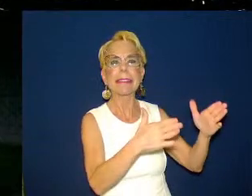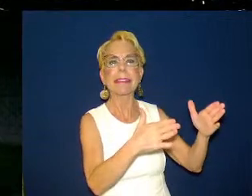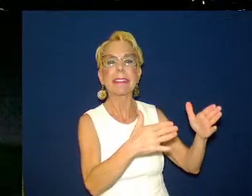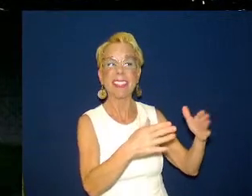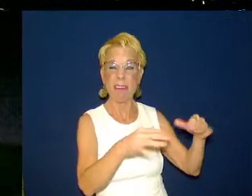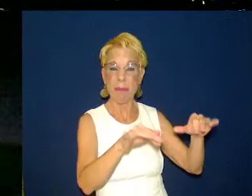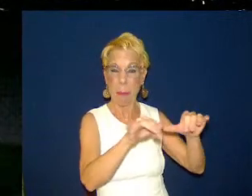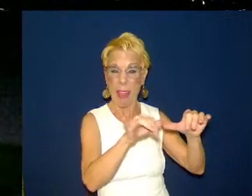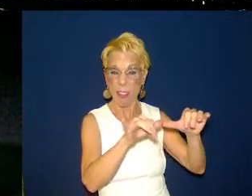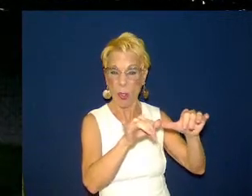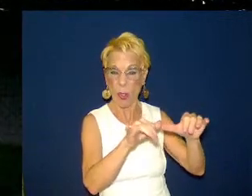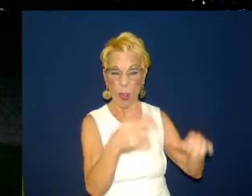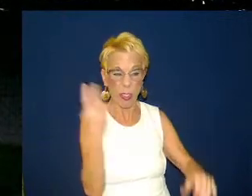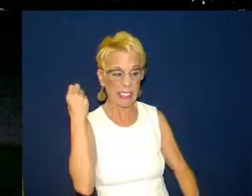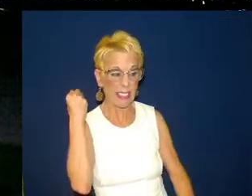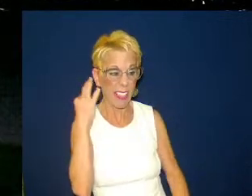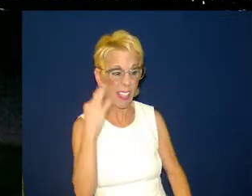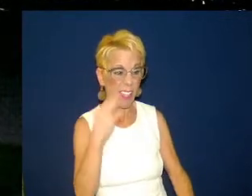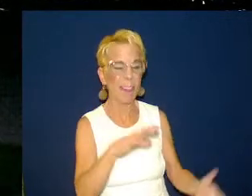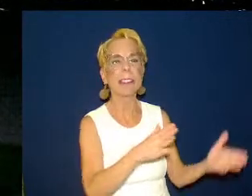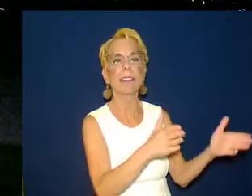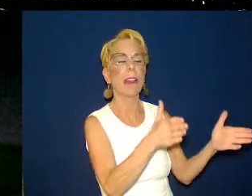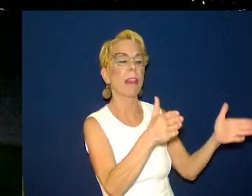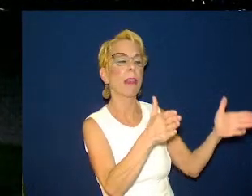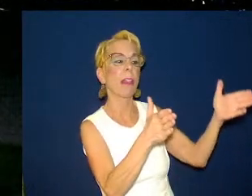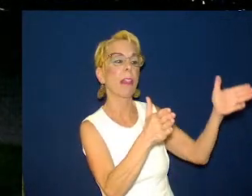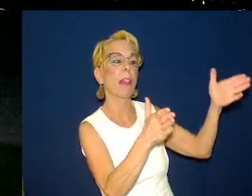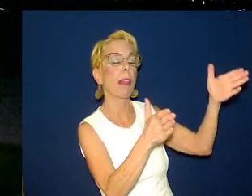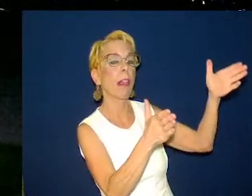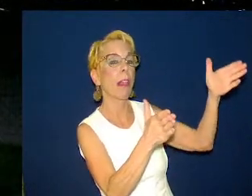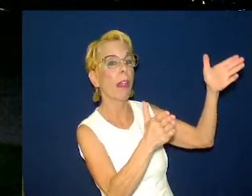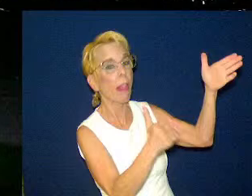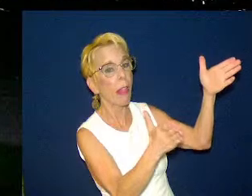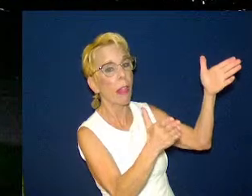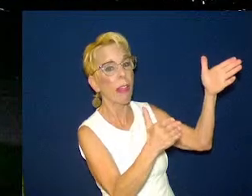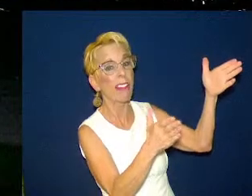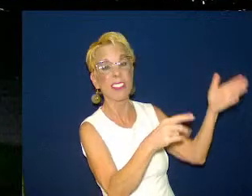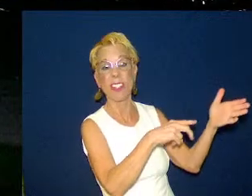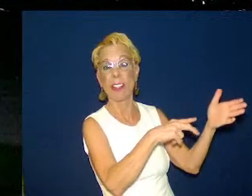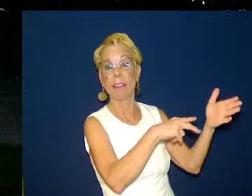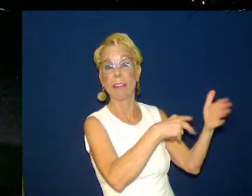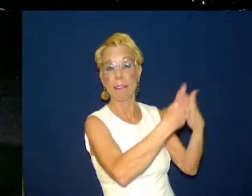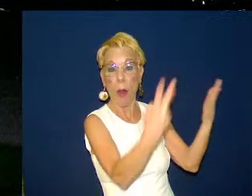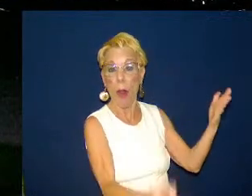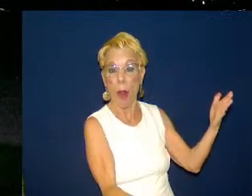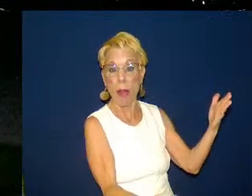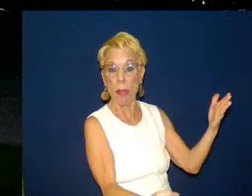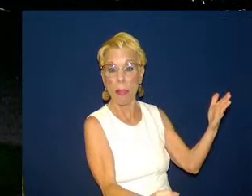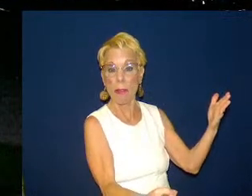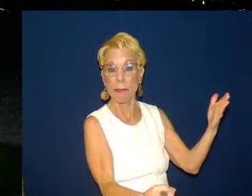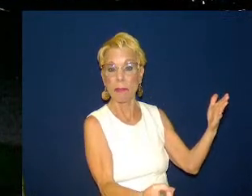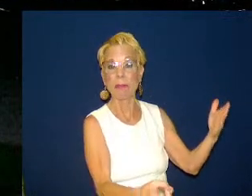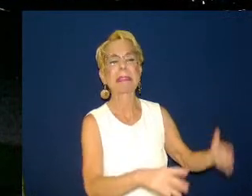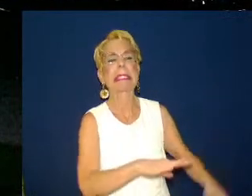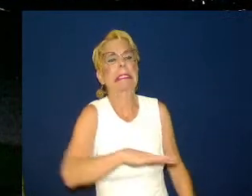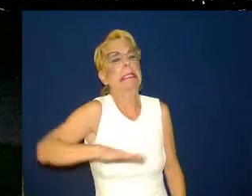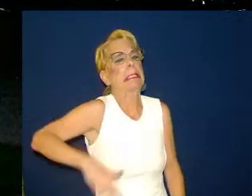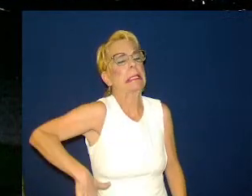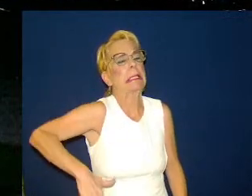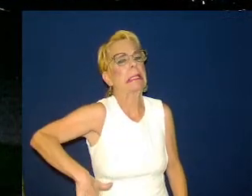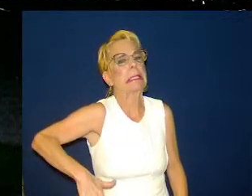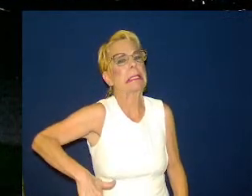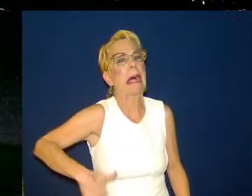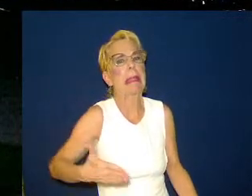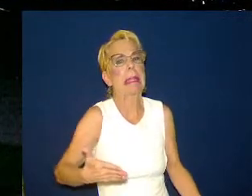that somebody predicted in the year 2014, but it didn't happen, that it was going to fall in 2014